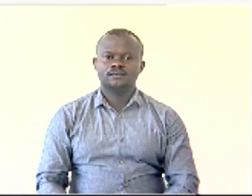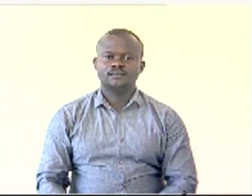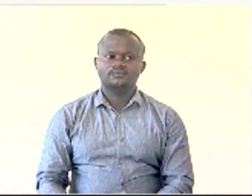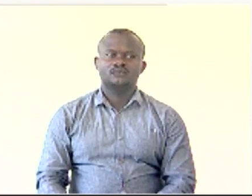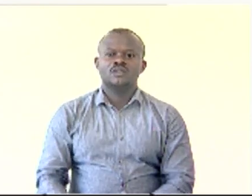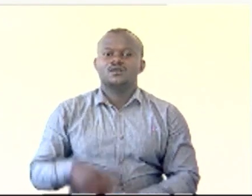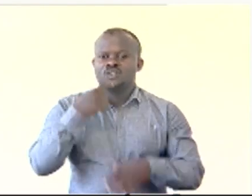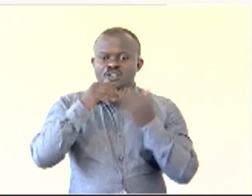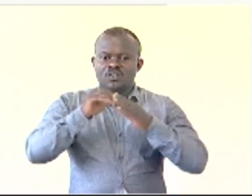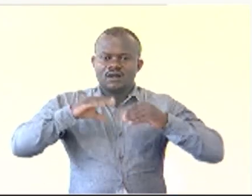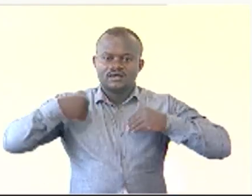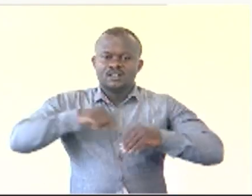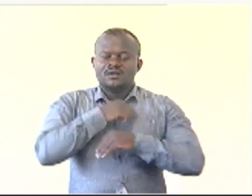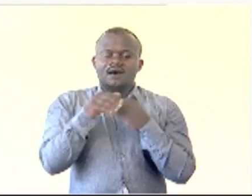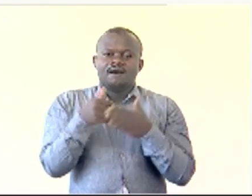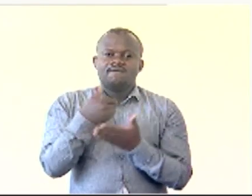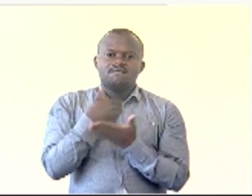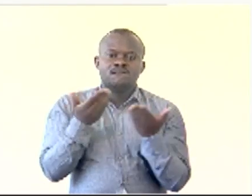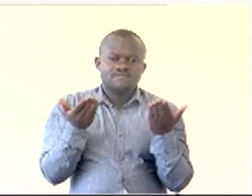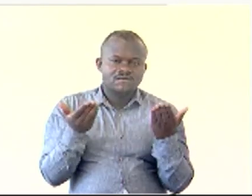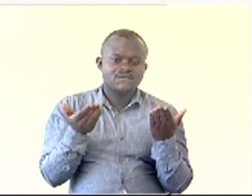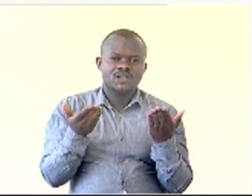So let's have